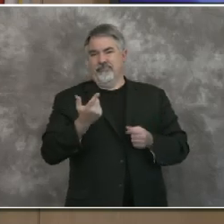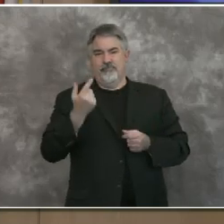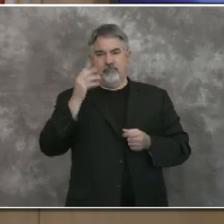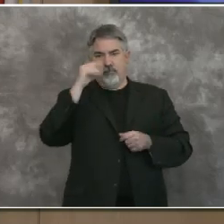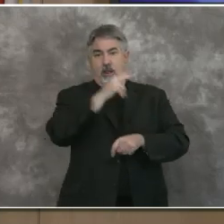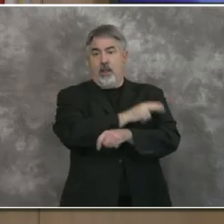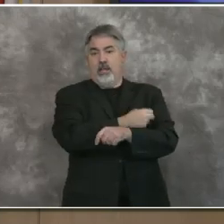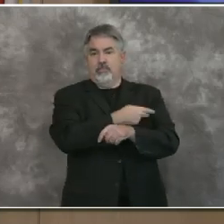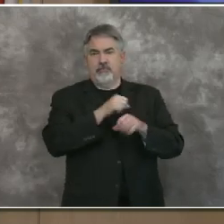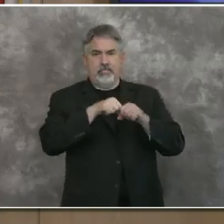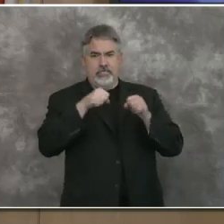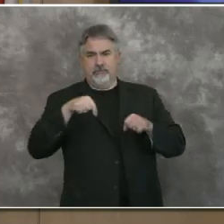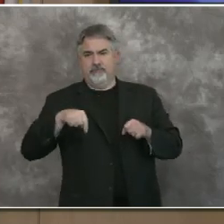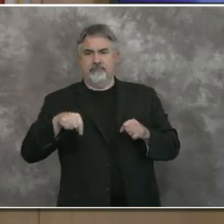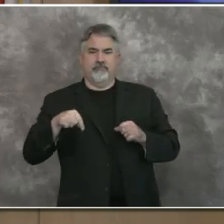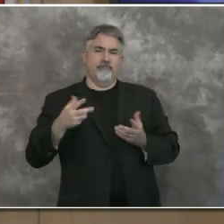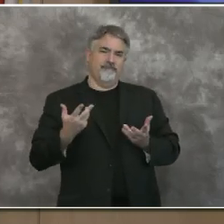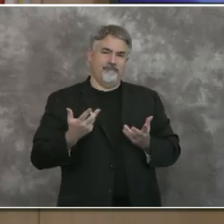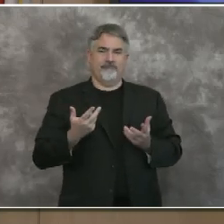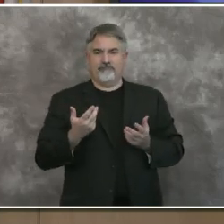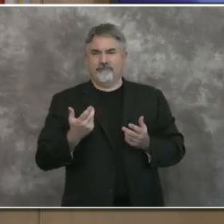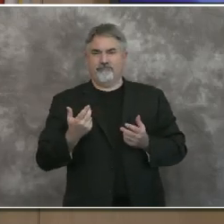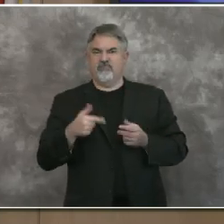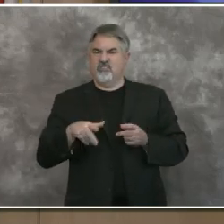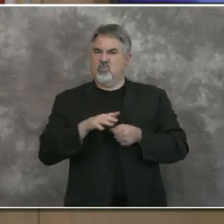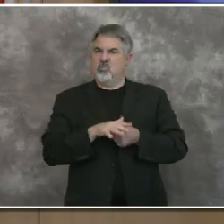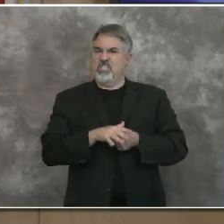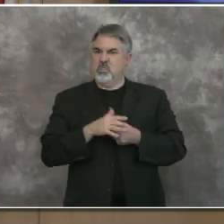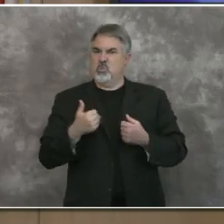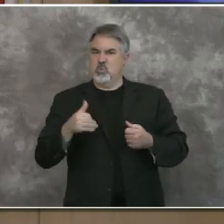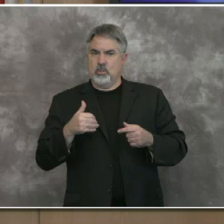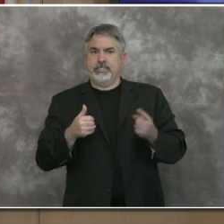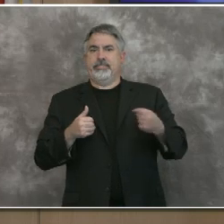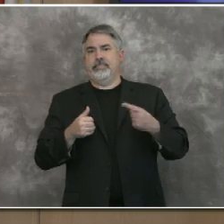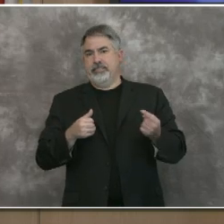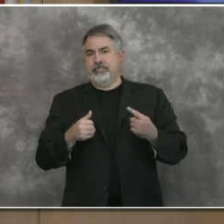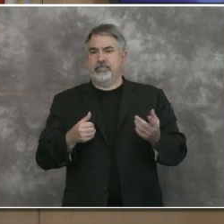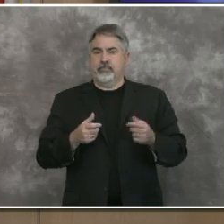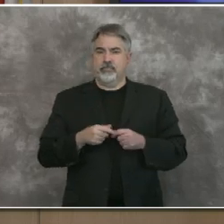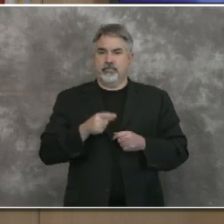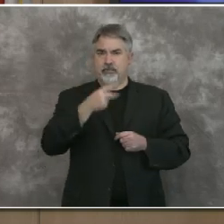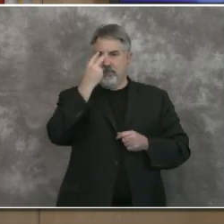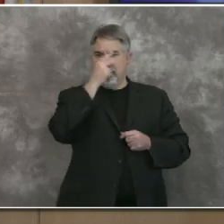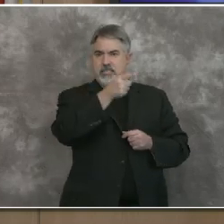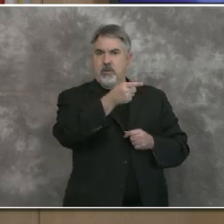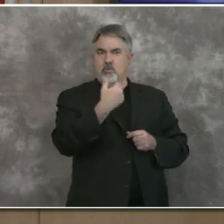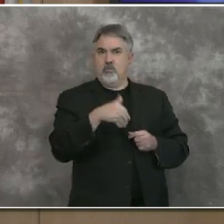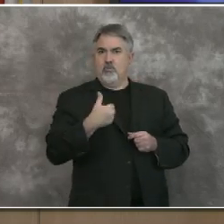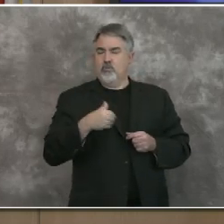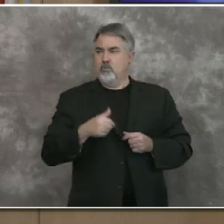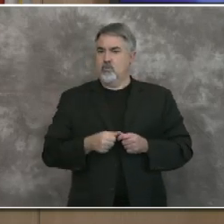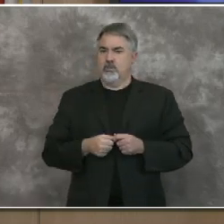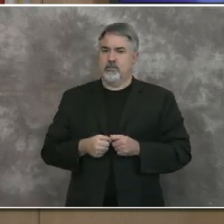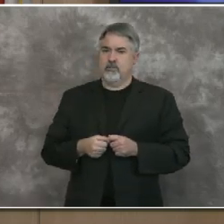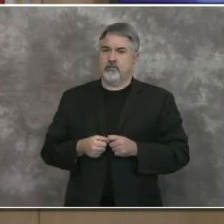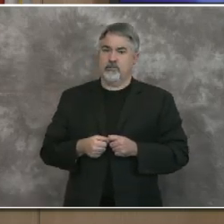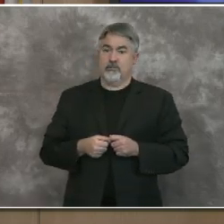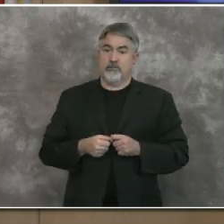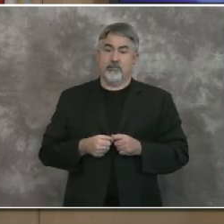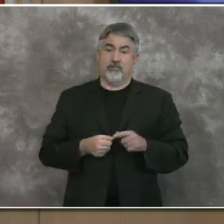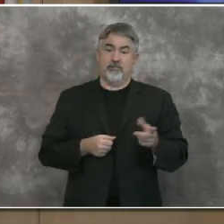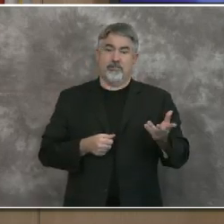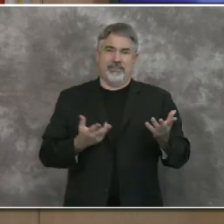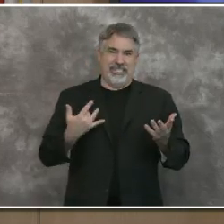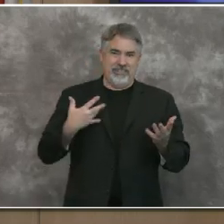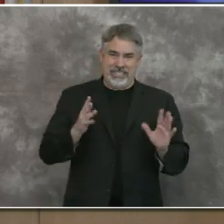are very stressed in Mexico, and that may be contributing to some individuals seeking care across the border, but